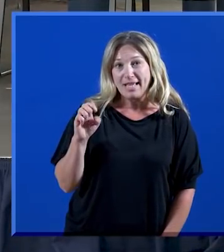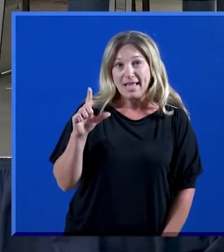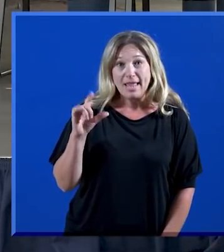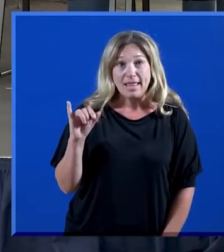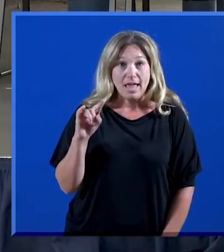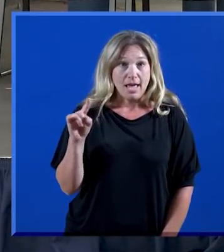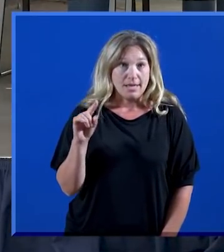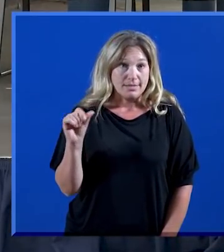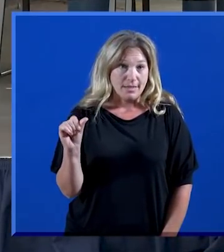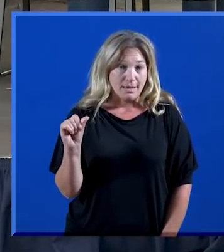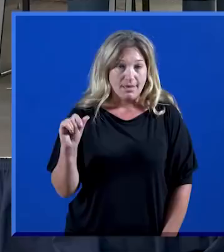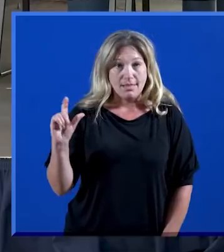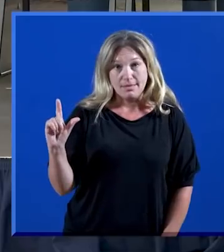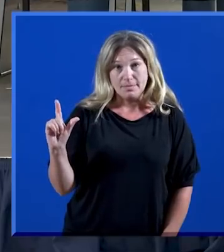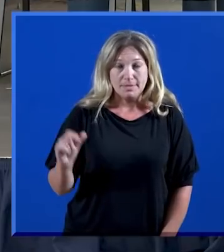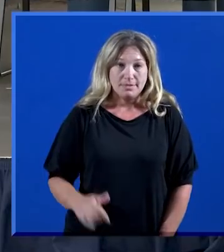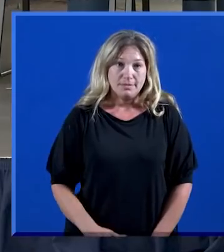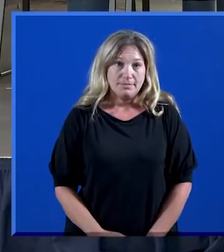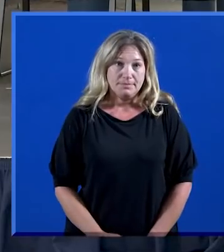Eliza Lips.